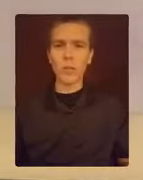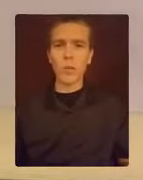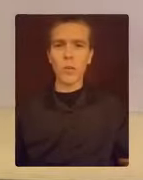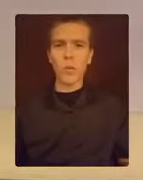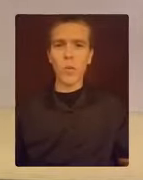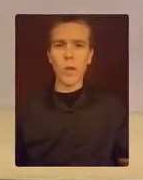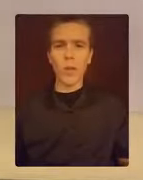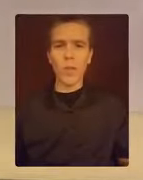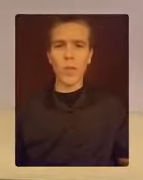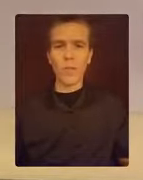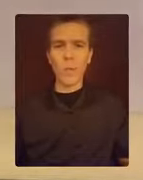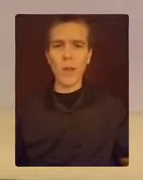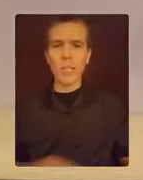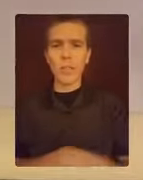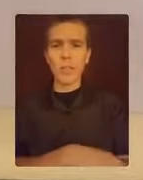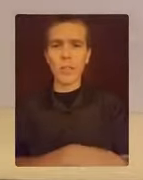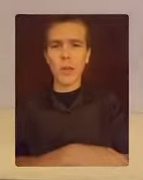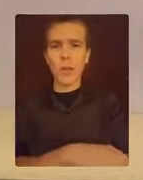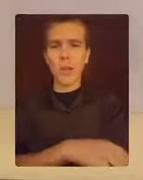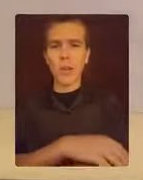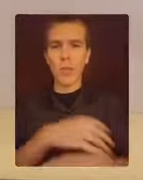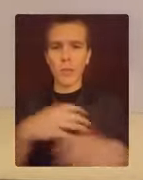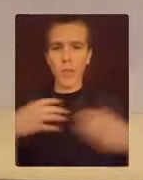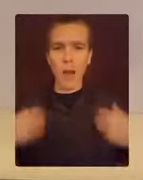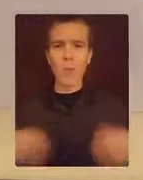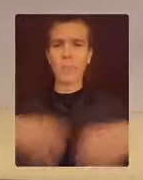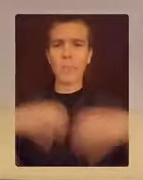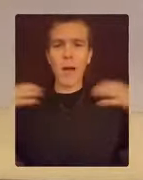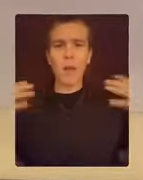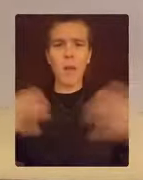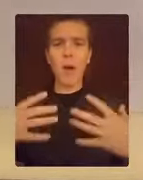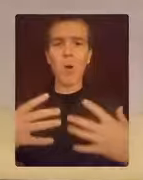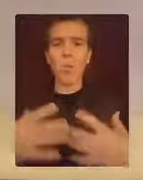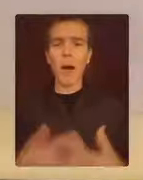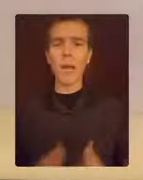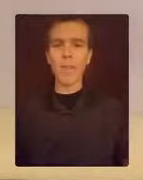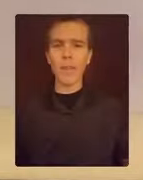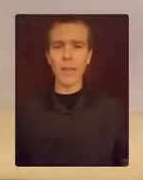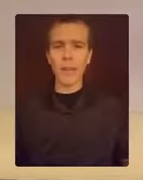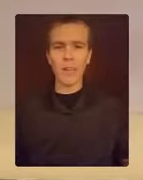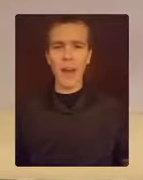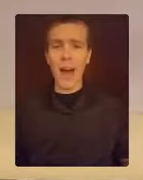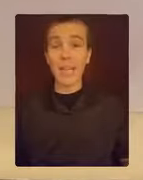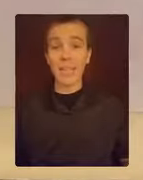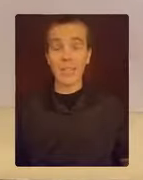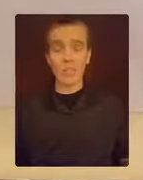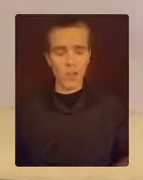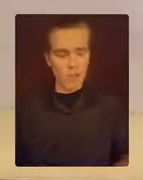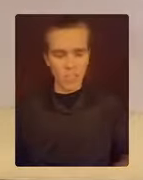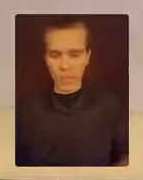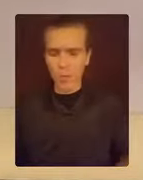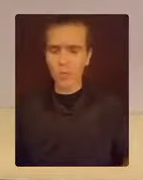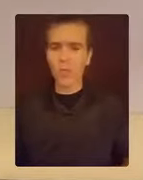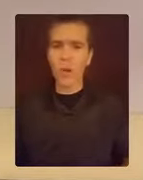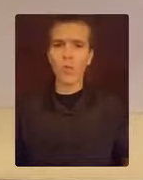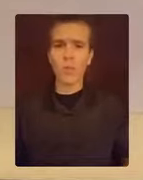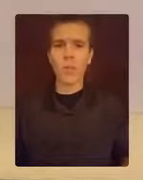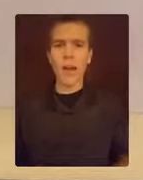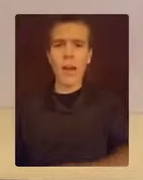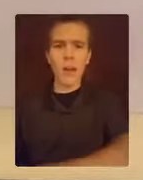chill went from where he touched me down my spine, and my whole body felt like ice. Just like my skin